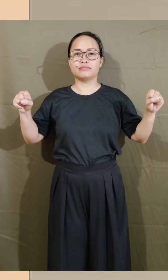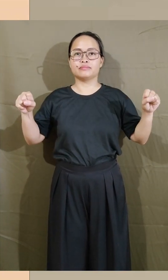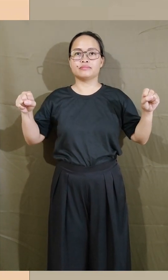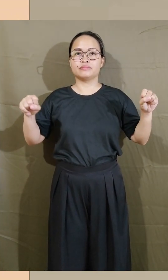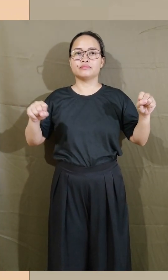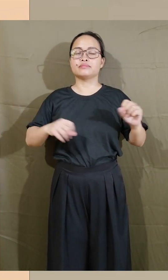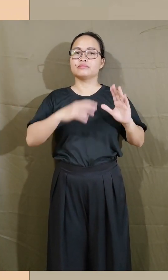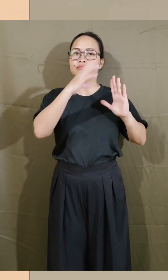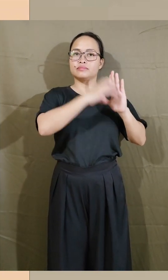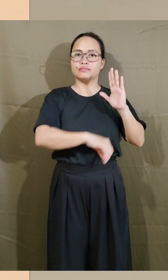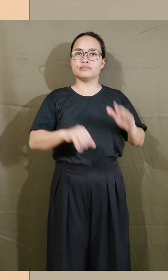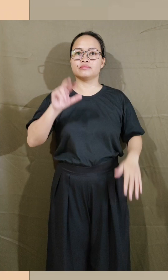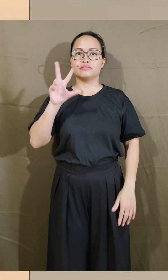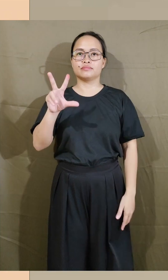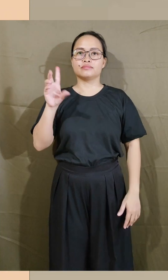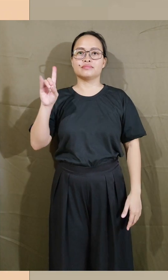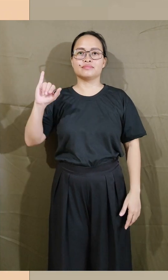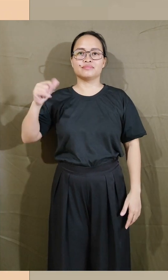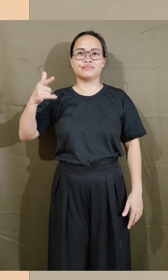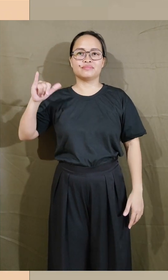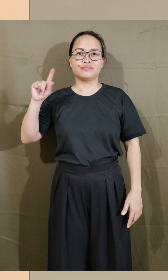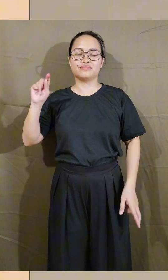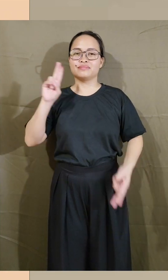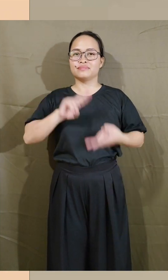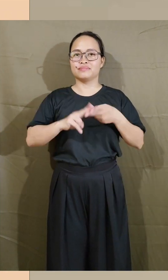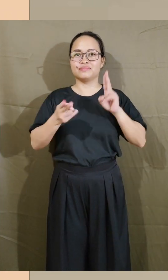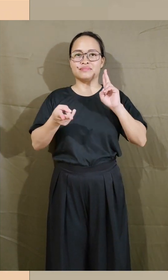three-digit numbers.